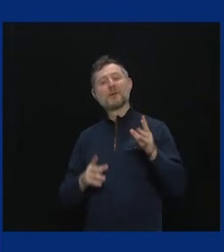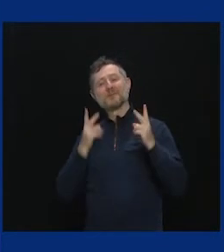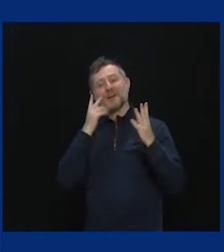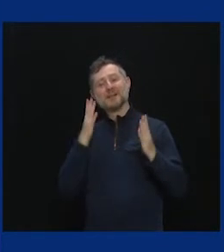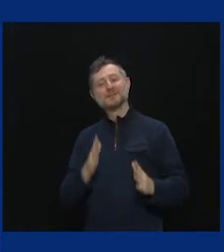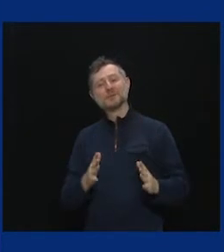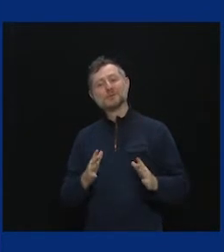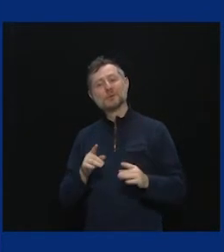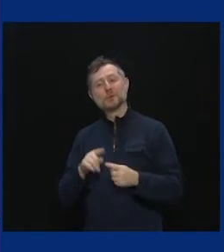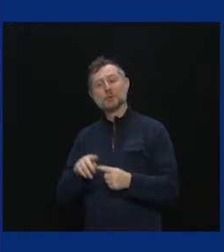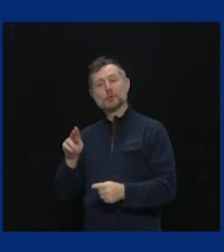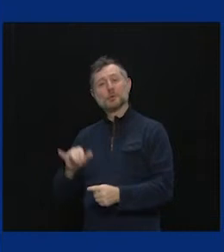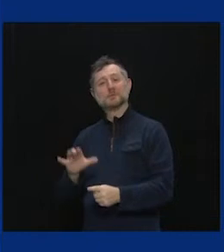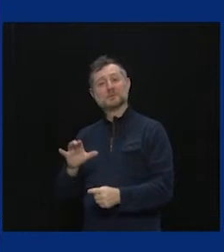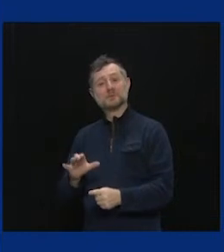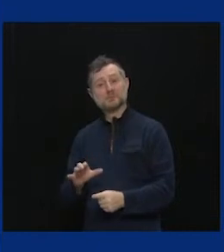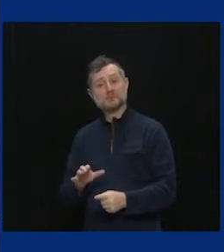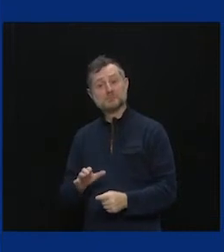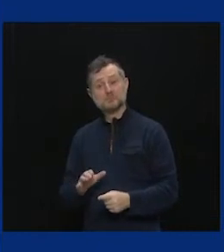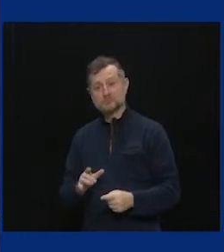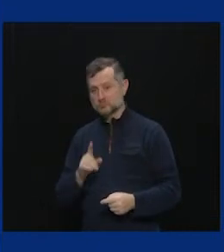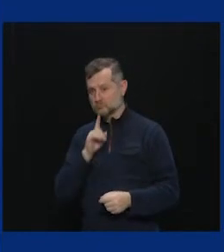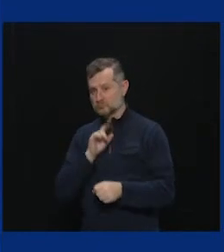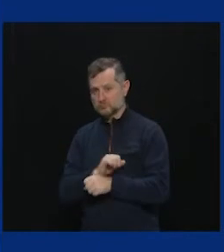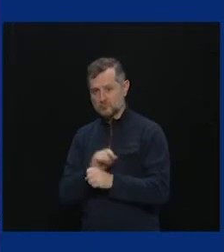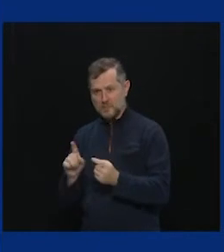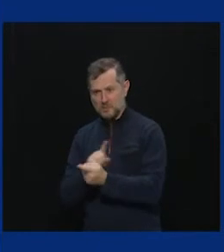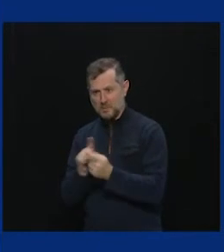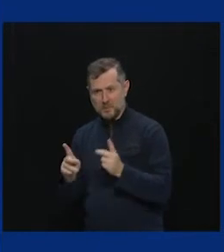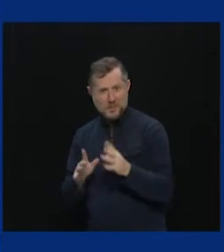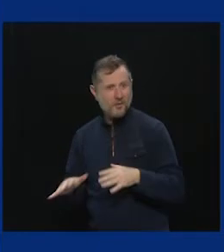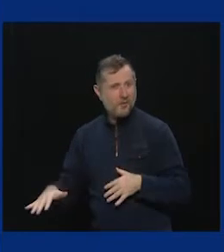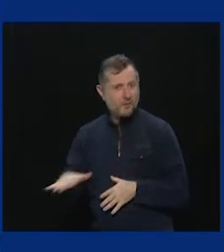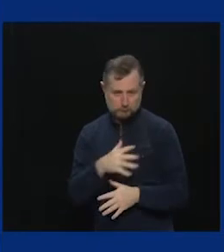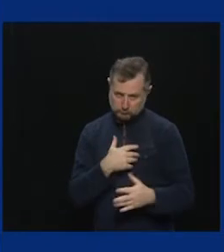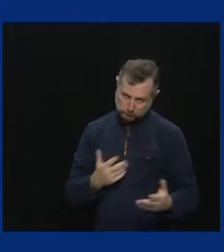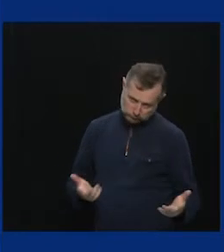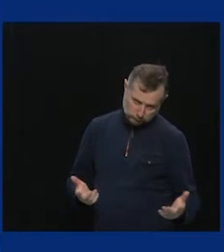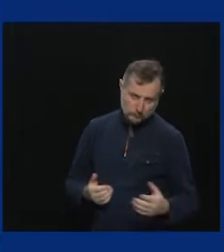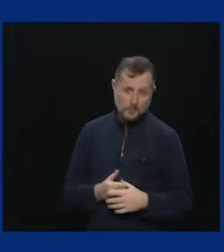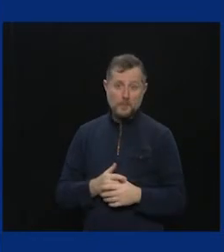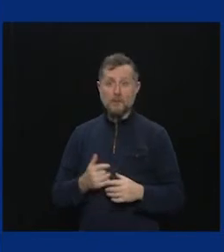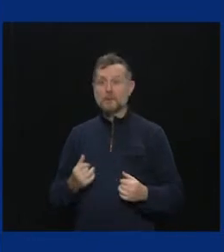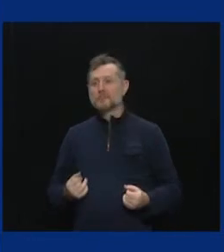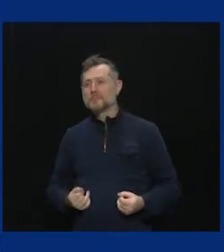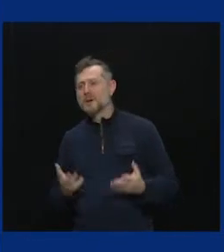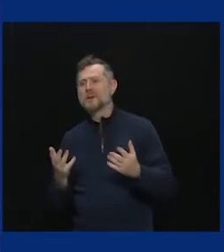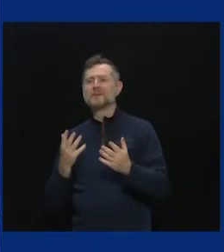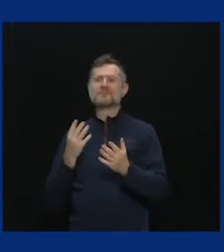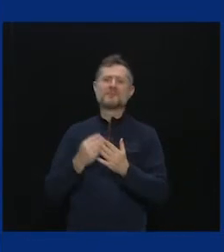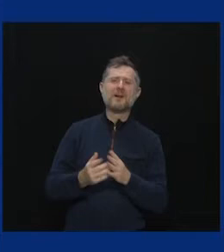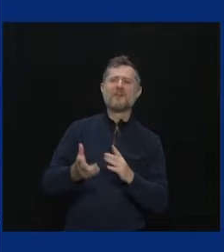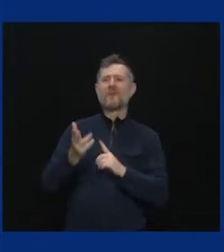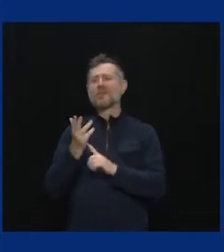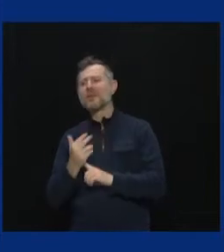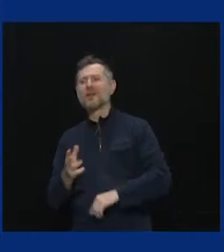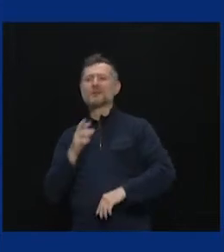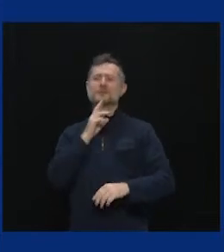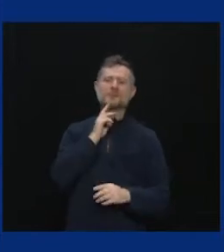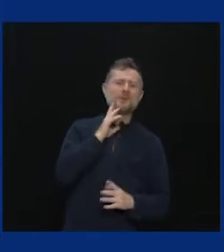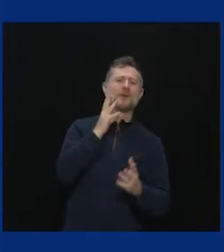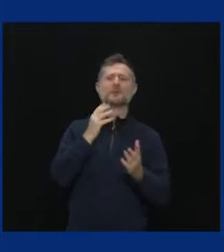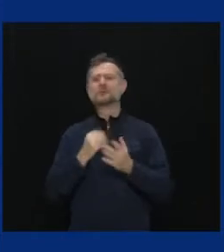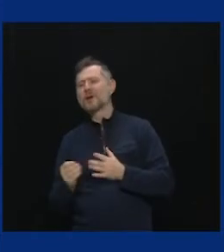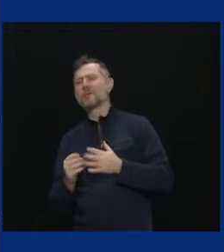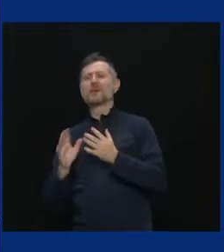People spent over $4.47 billion on hotels and restaurants and shops and souvenirs and attractions like this. That money